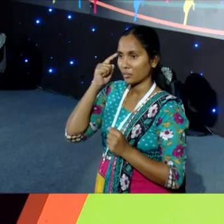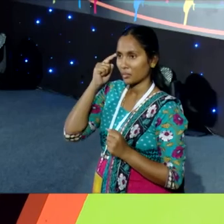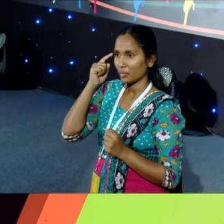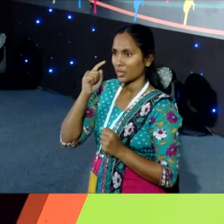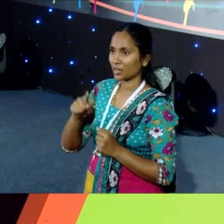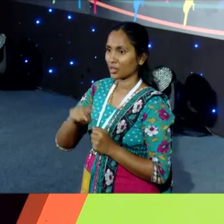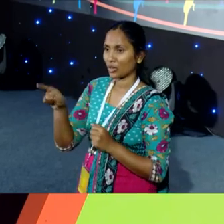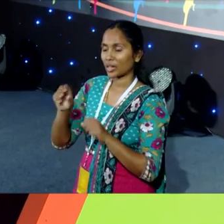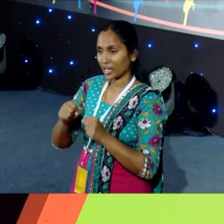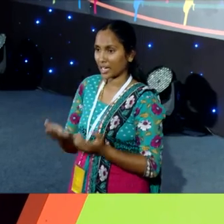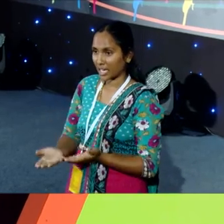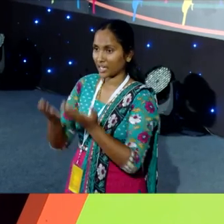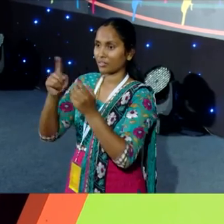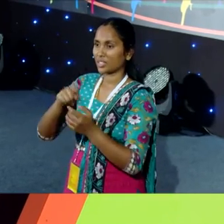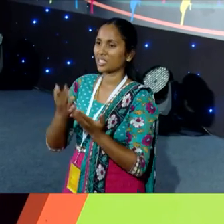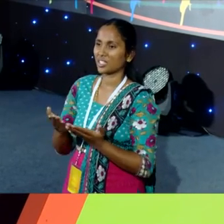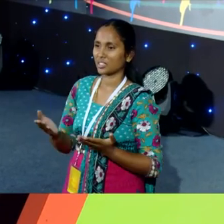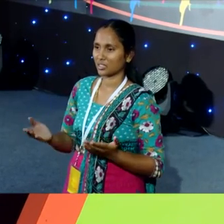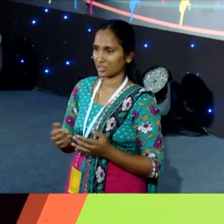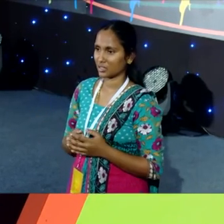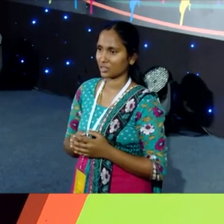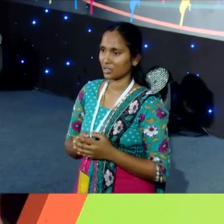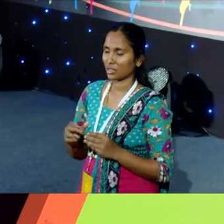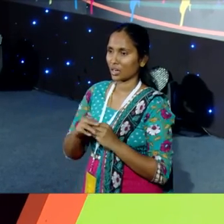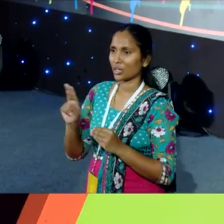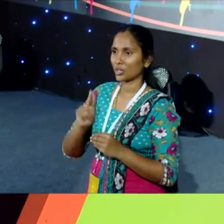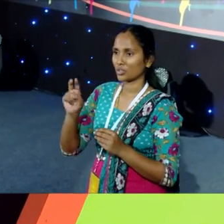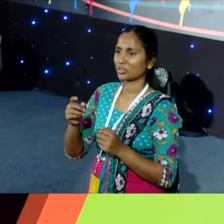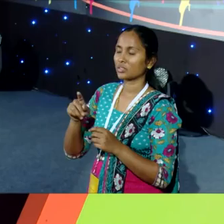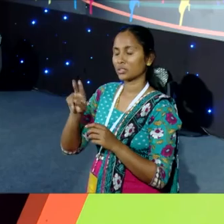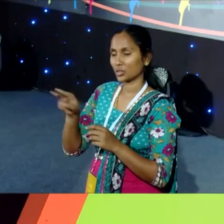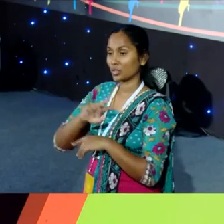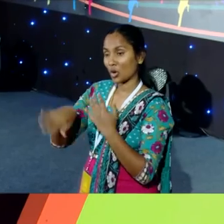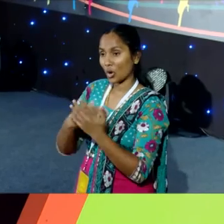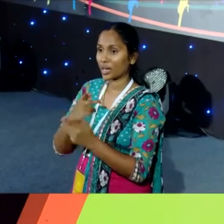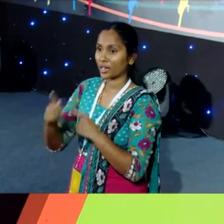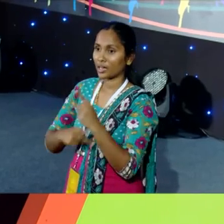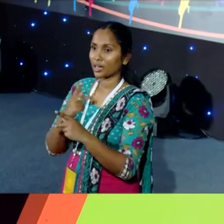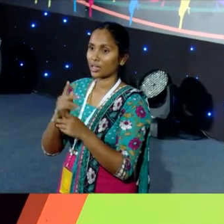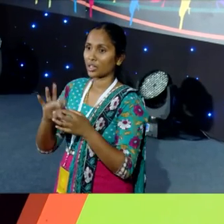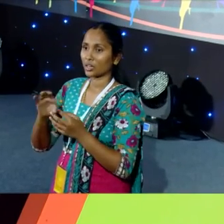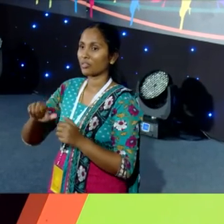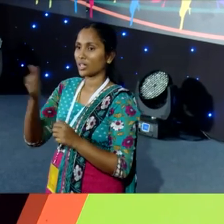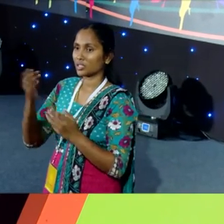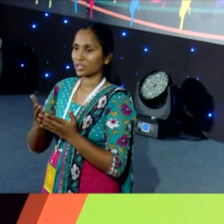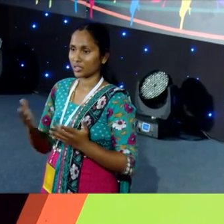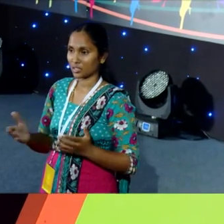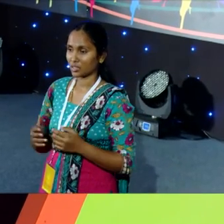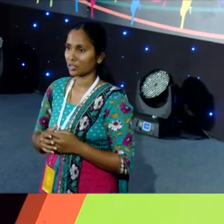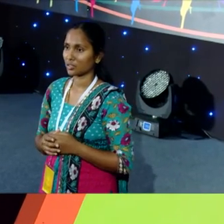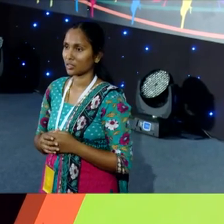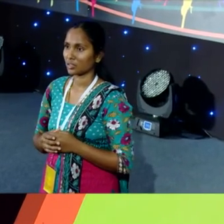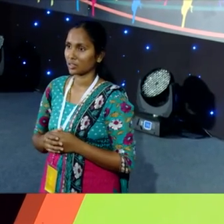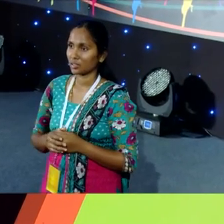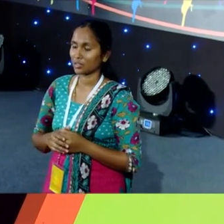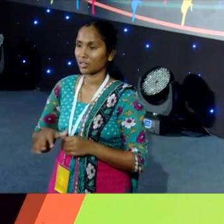They can lift things. But they use them for all kinds of other things. For Detective Giri to find out through